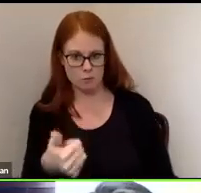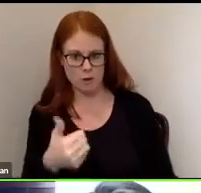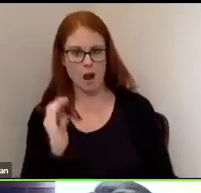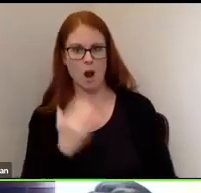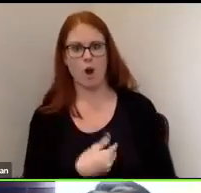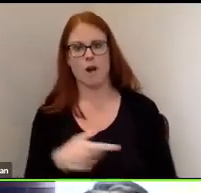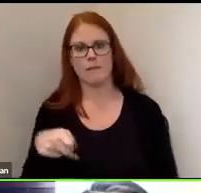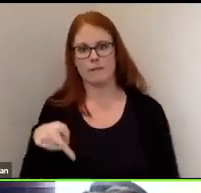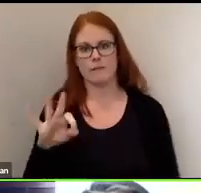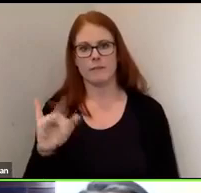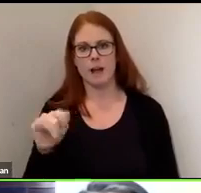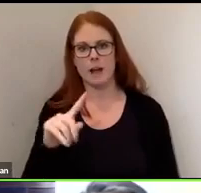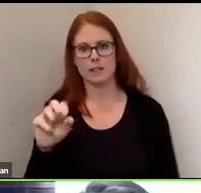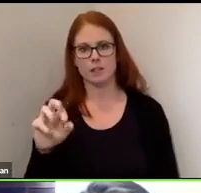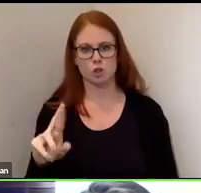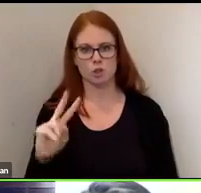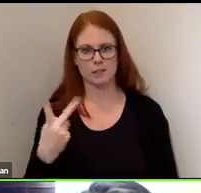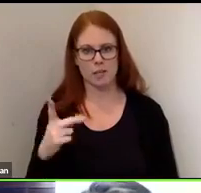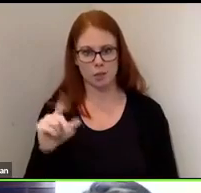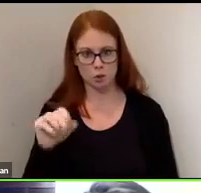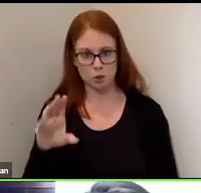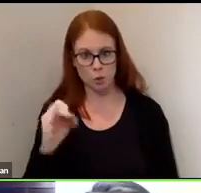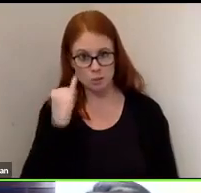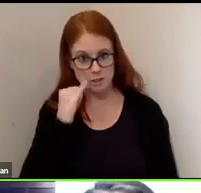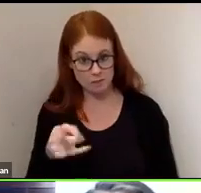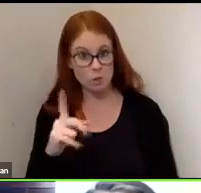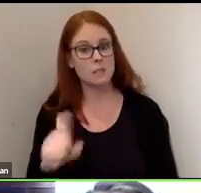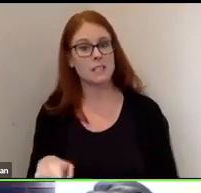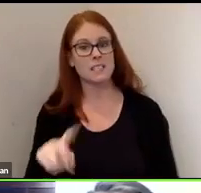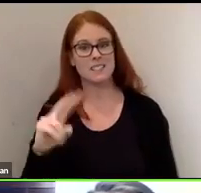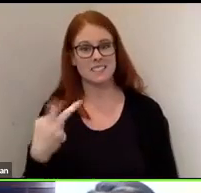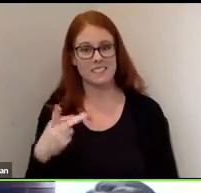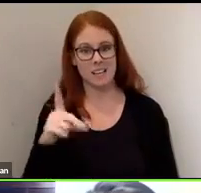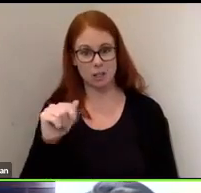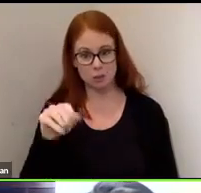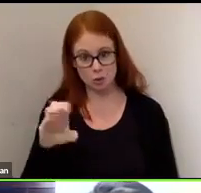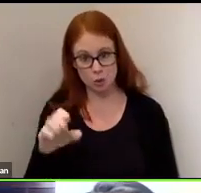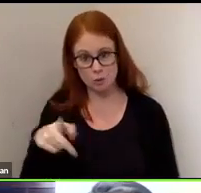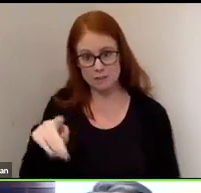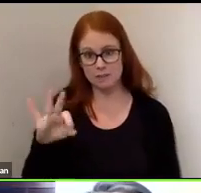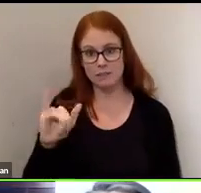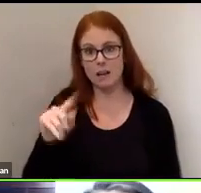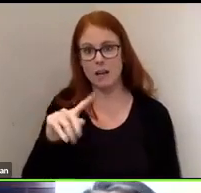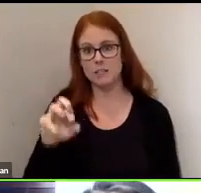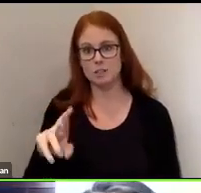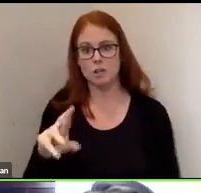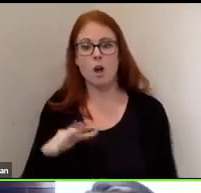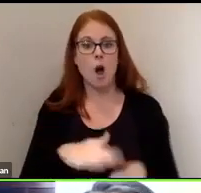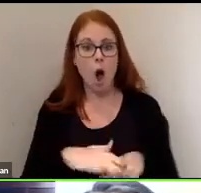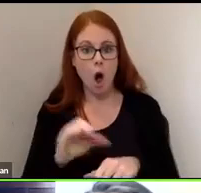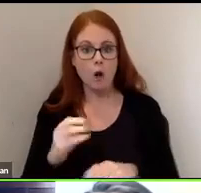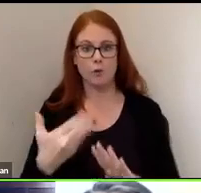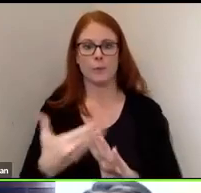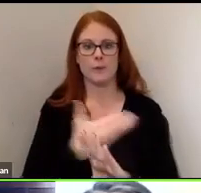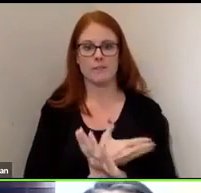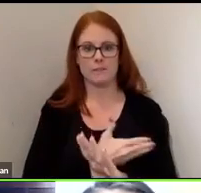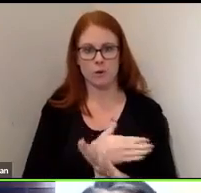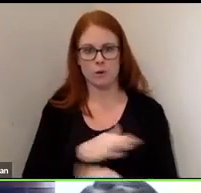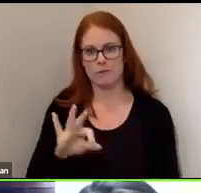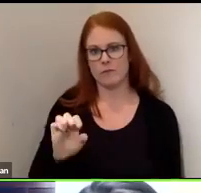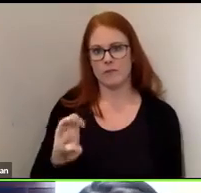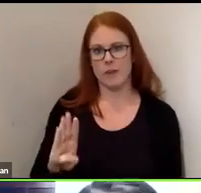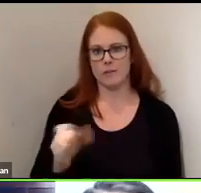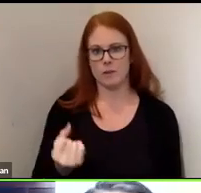Pfizer second doses. And so if you fall into that category and you are due your Pfizer dose on or before